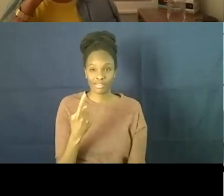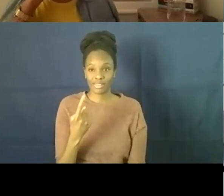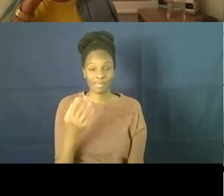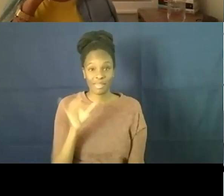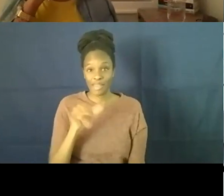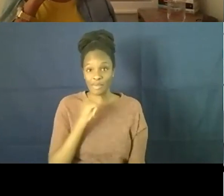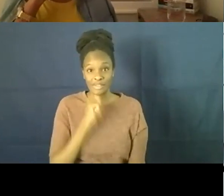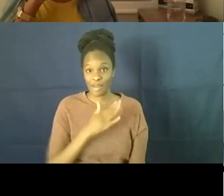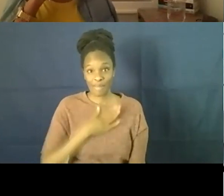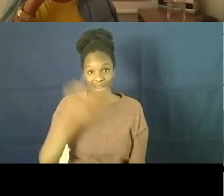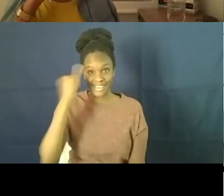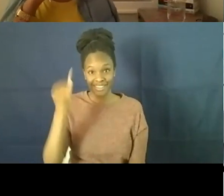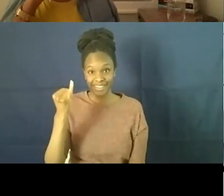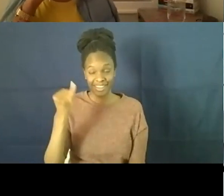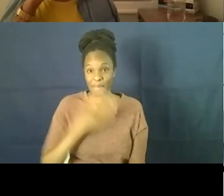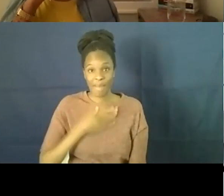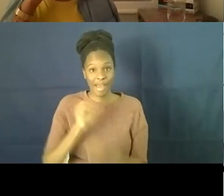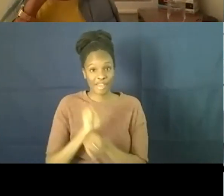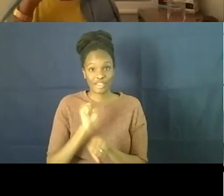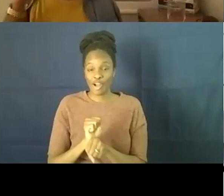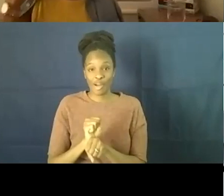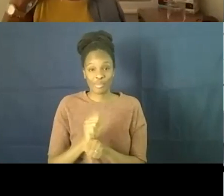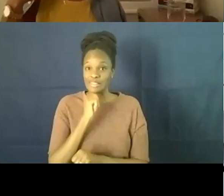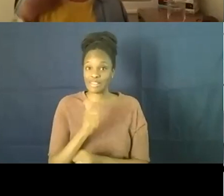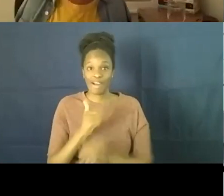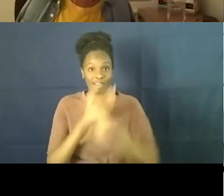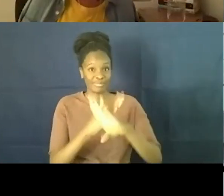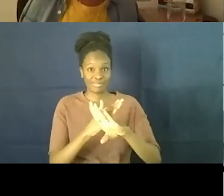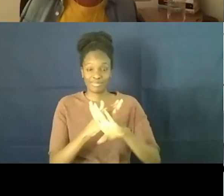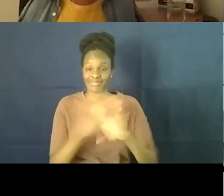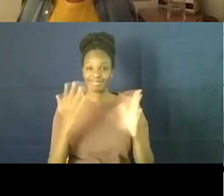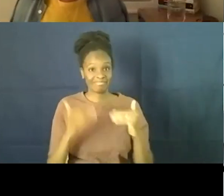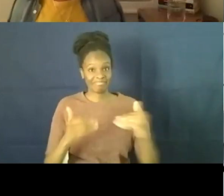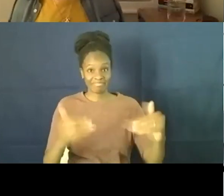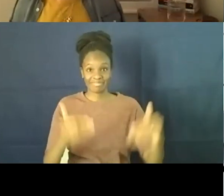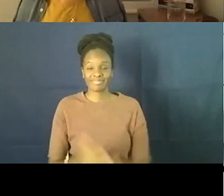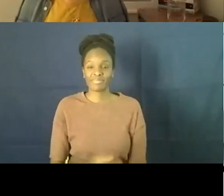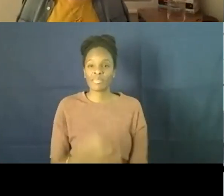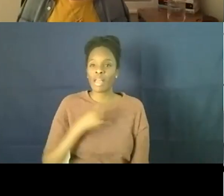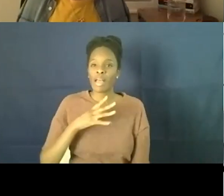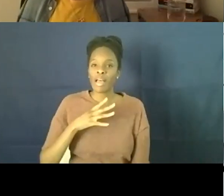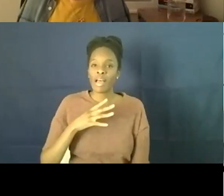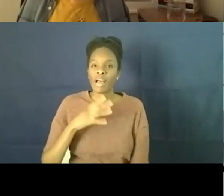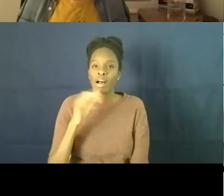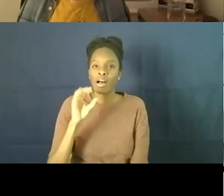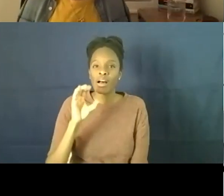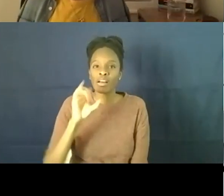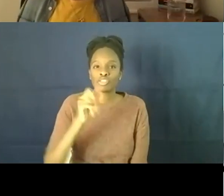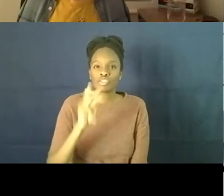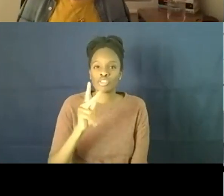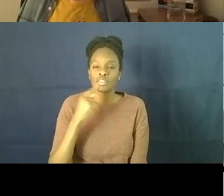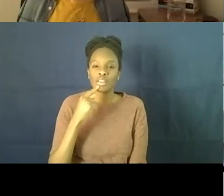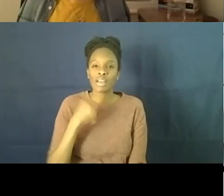job in that case was to get out of the way of that very good idea. Just because I feel like we should say, the non-Justin people